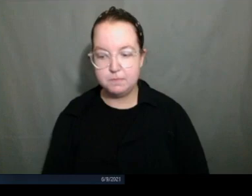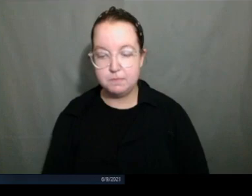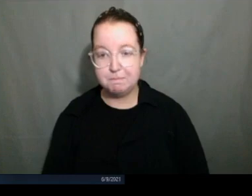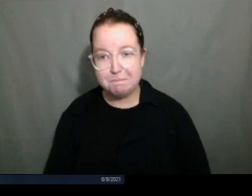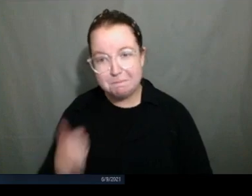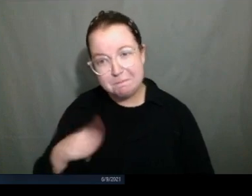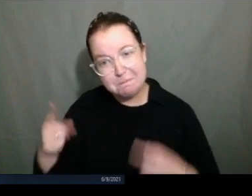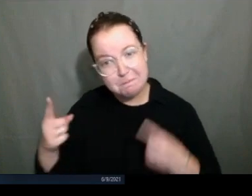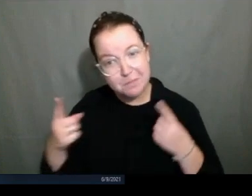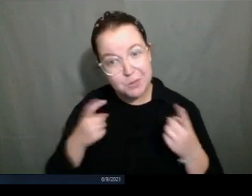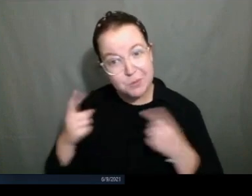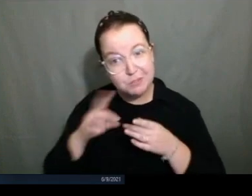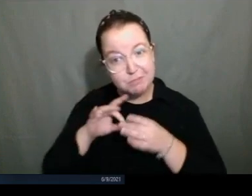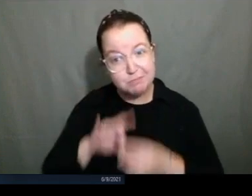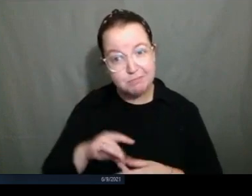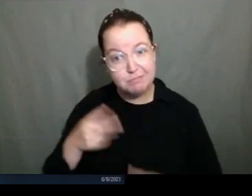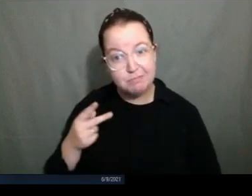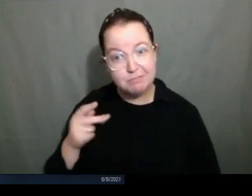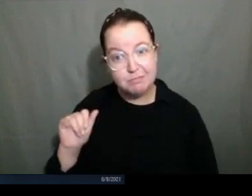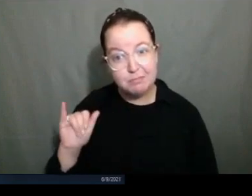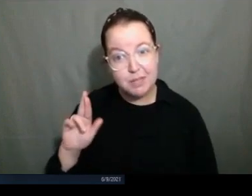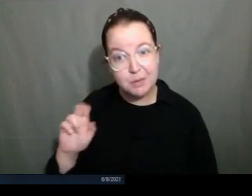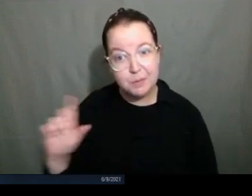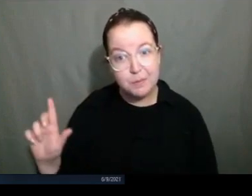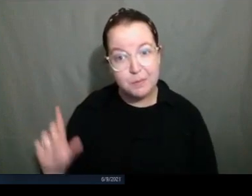Any questions on payroll?